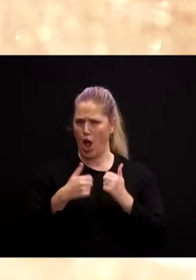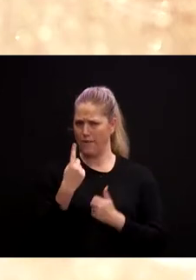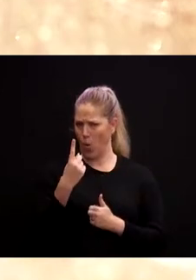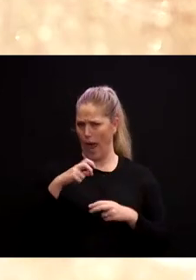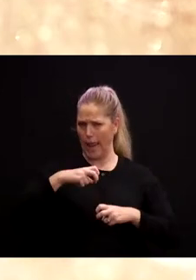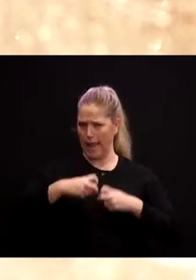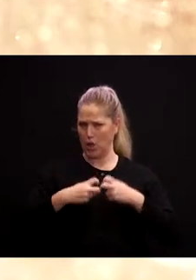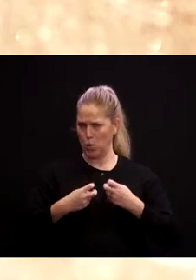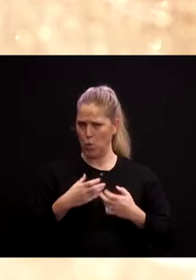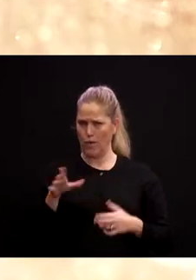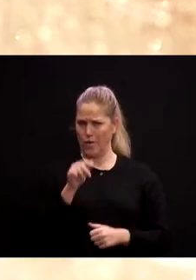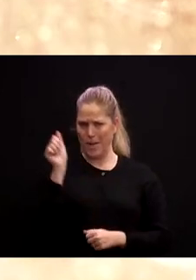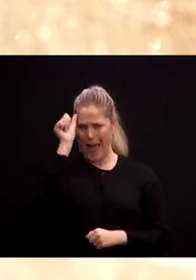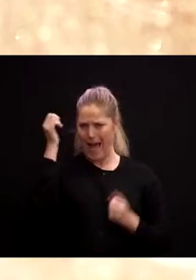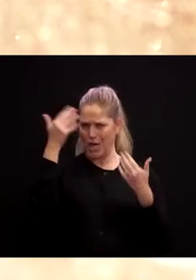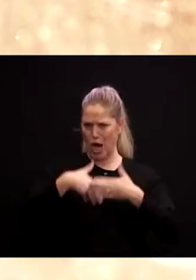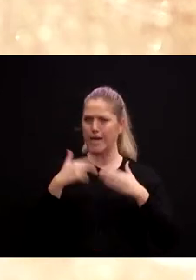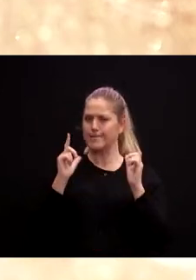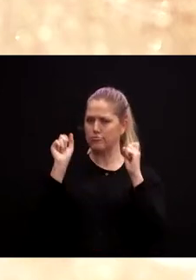overnight.